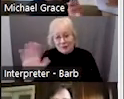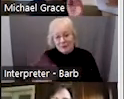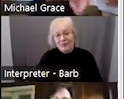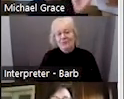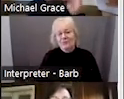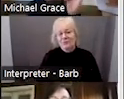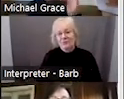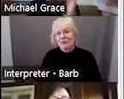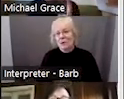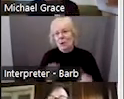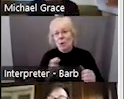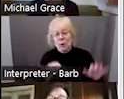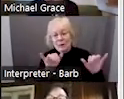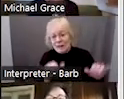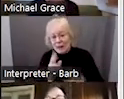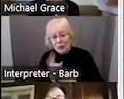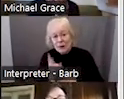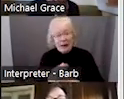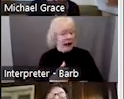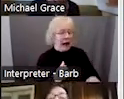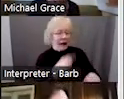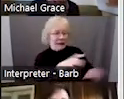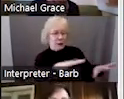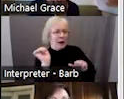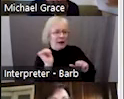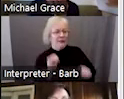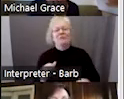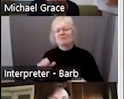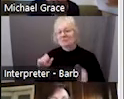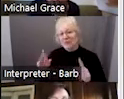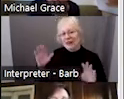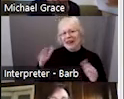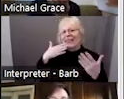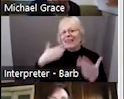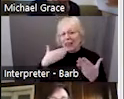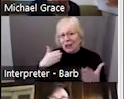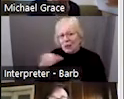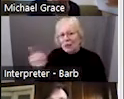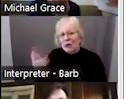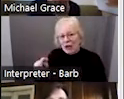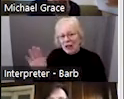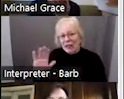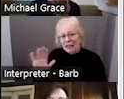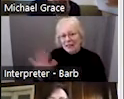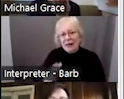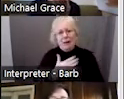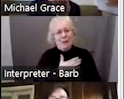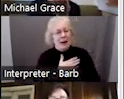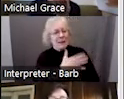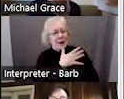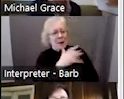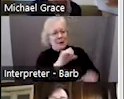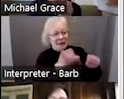can you stay two more minutes? I got to go. Okay. Thank you so much, John. My mom can take